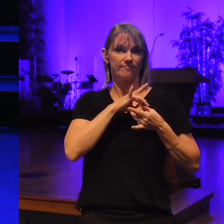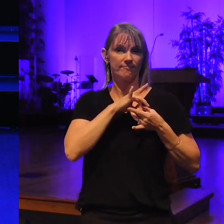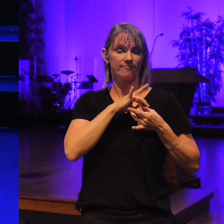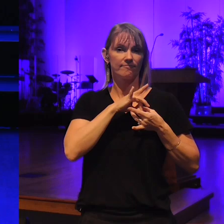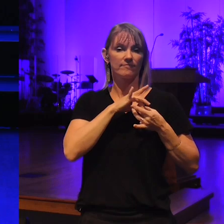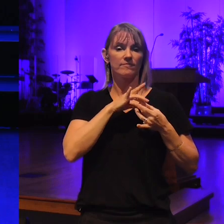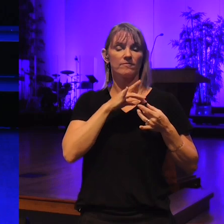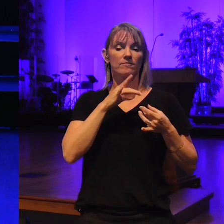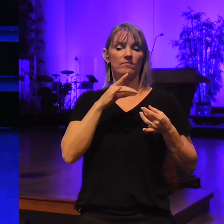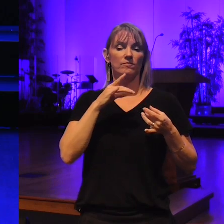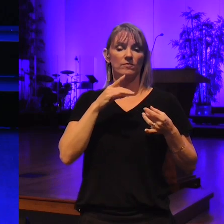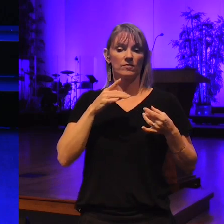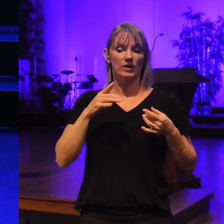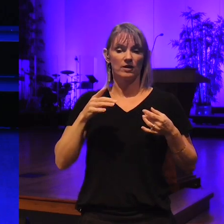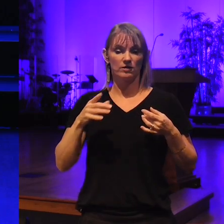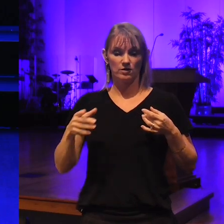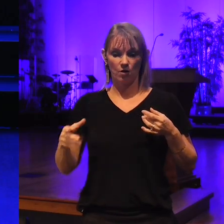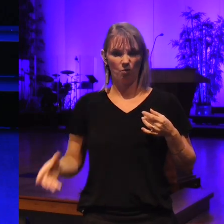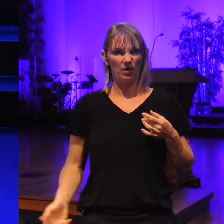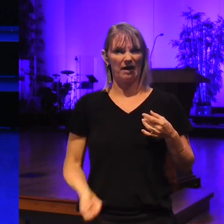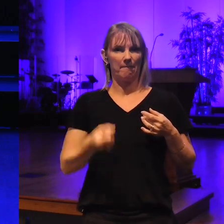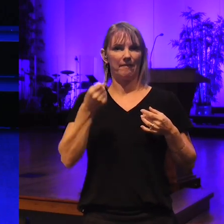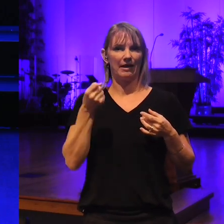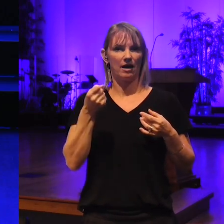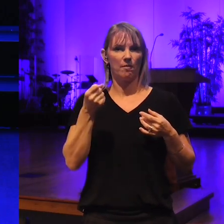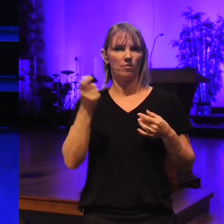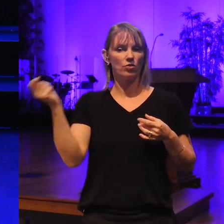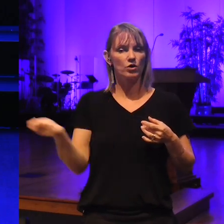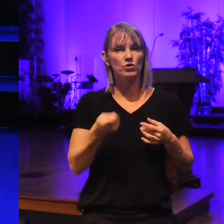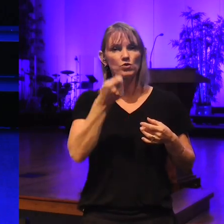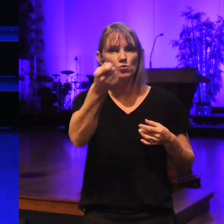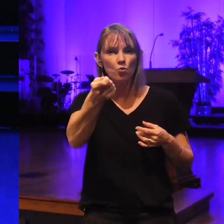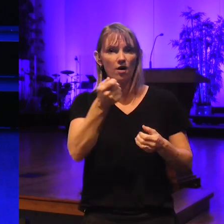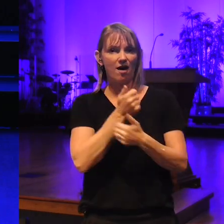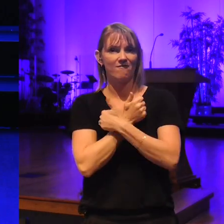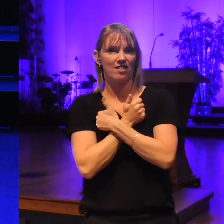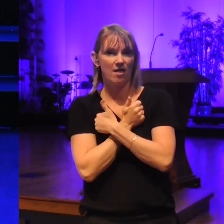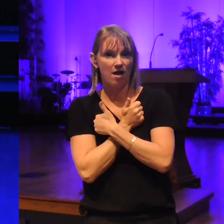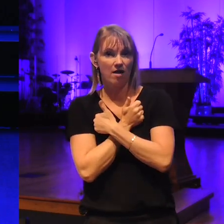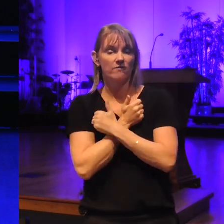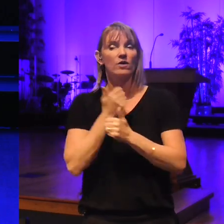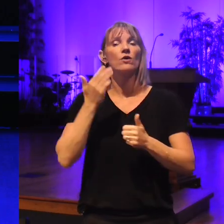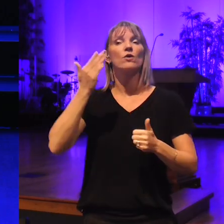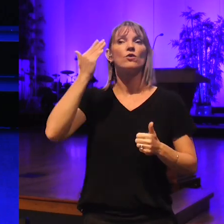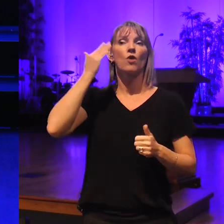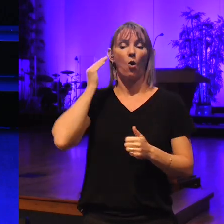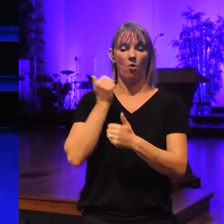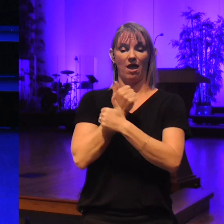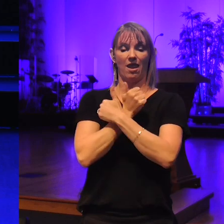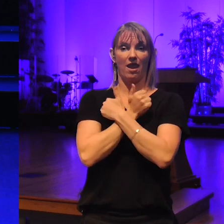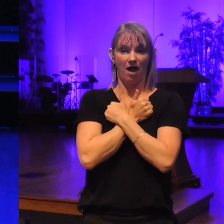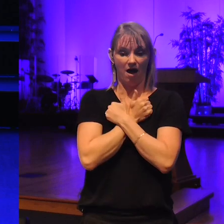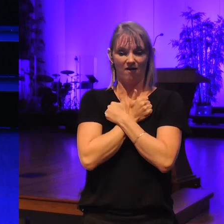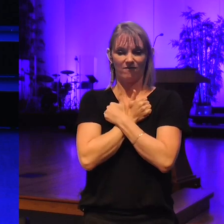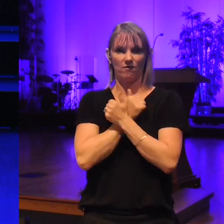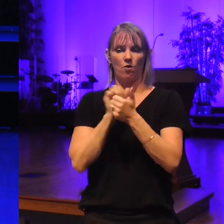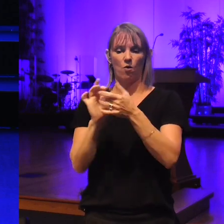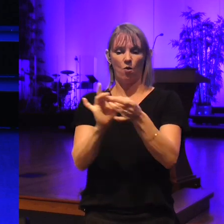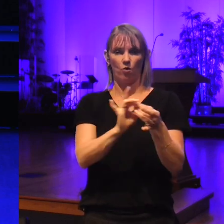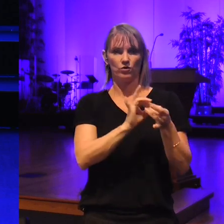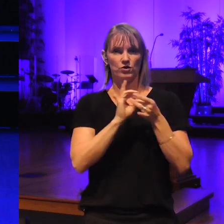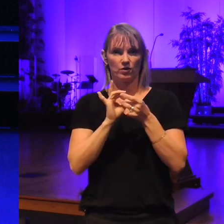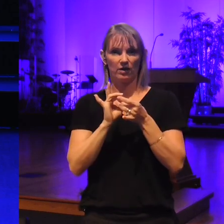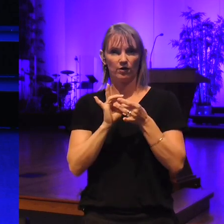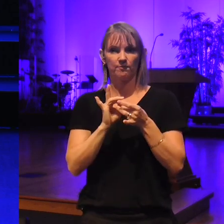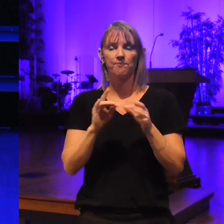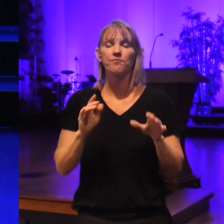So we pick up the sword of love. And we know that love holds together the glue.